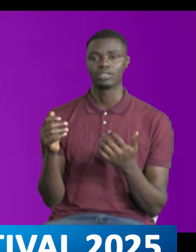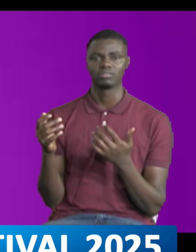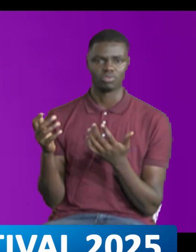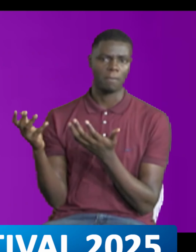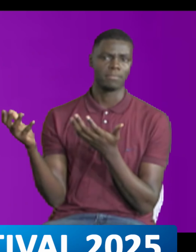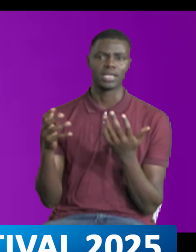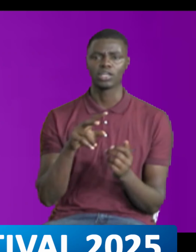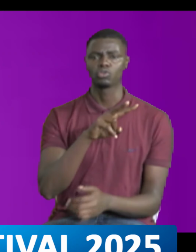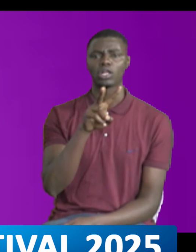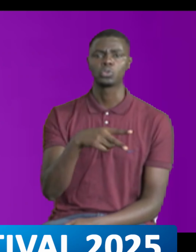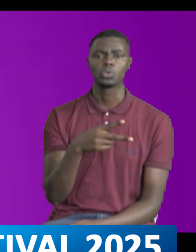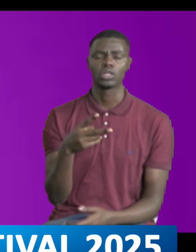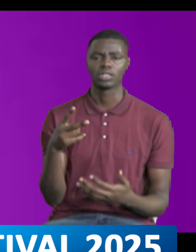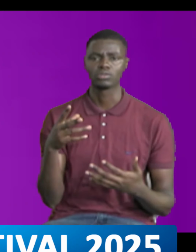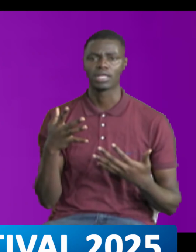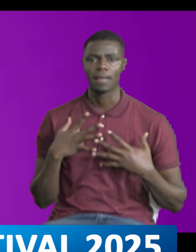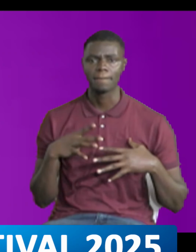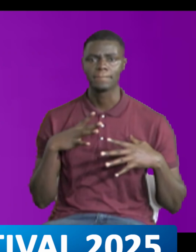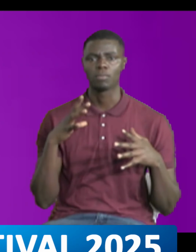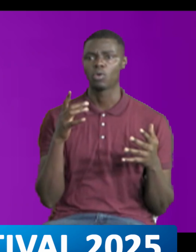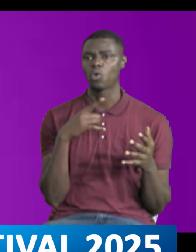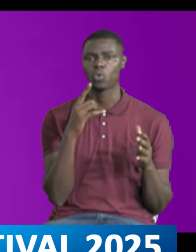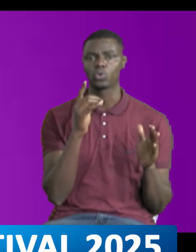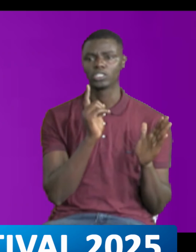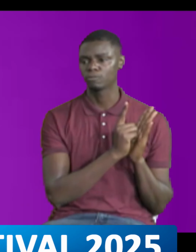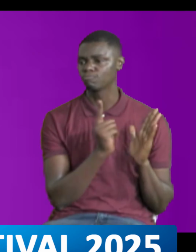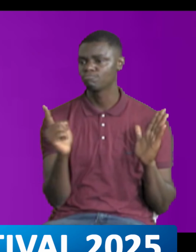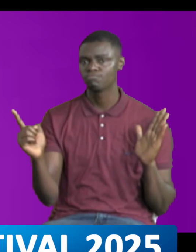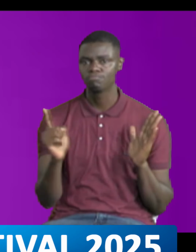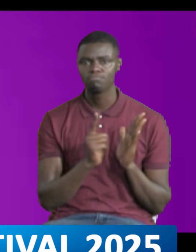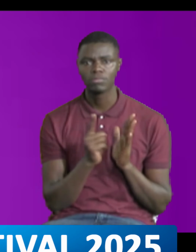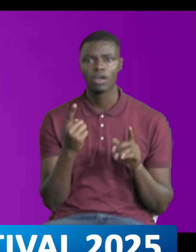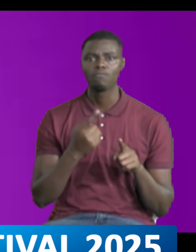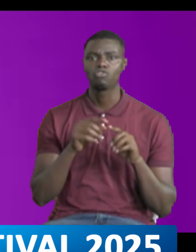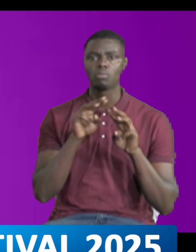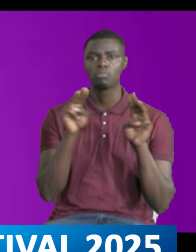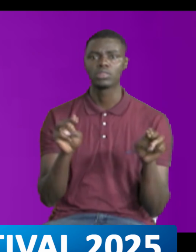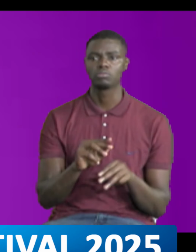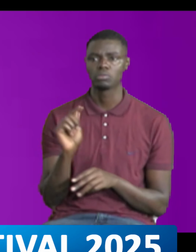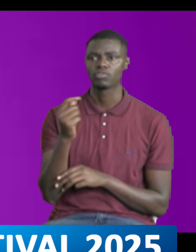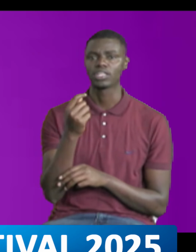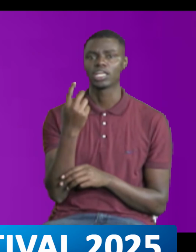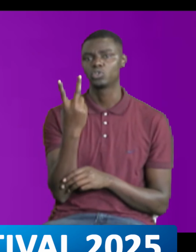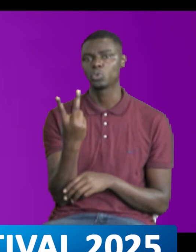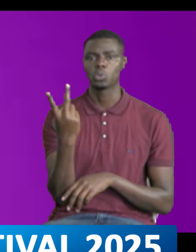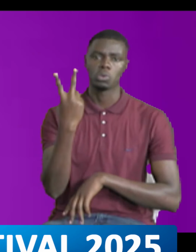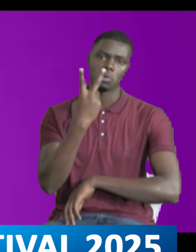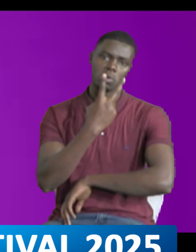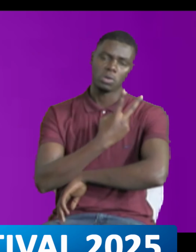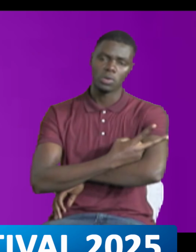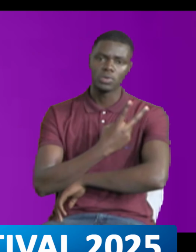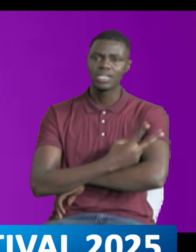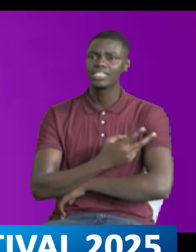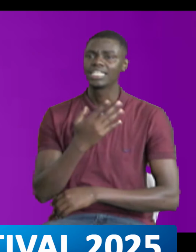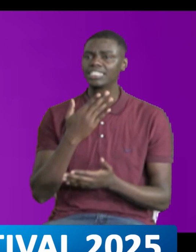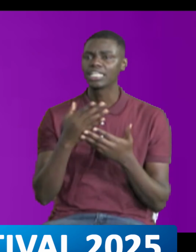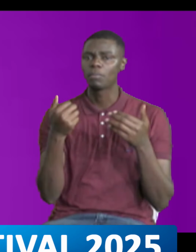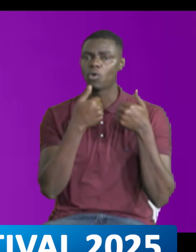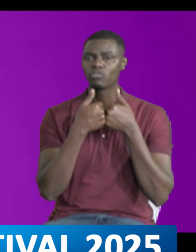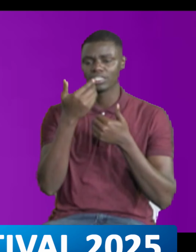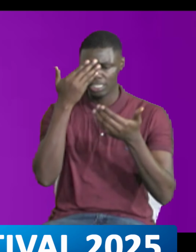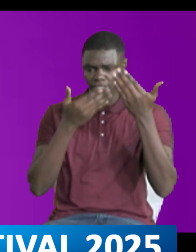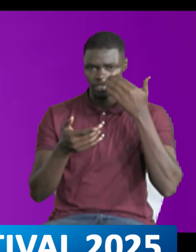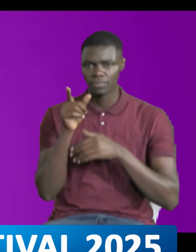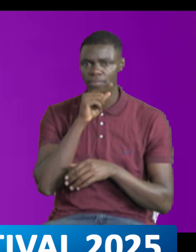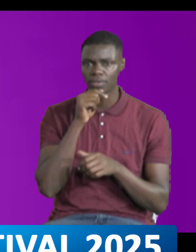2,000 people moved in and out of the museums of Kenya in those 2 days. What were some of the challenges that